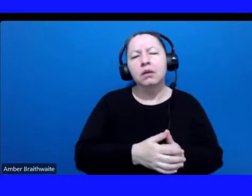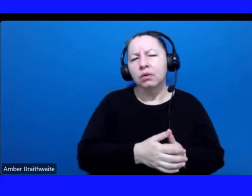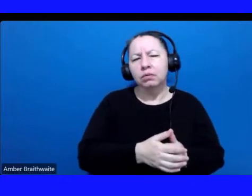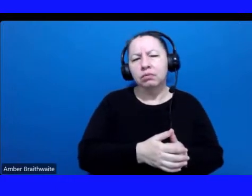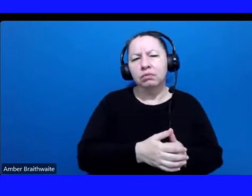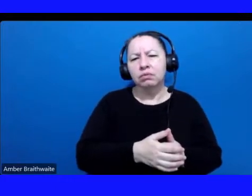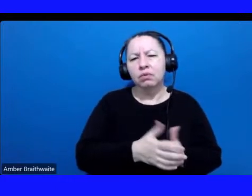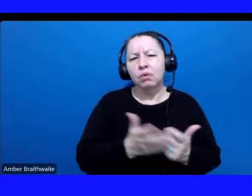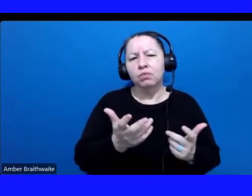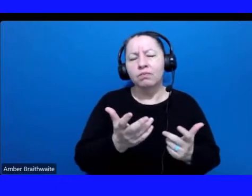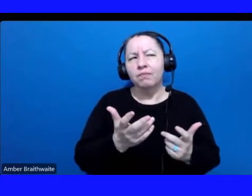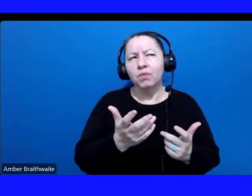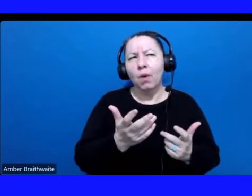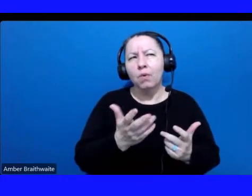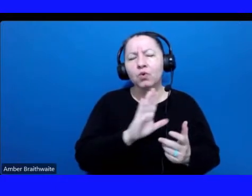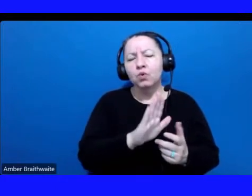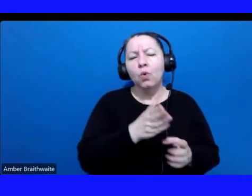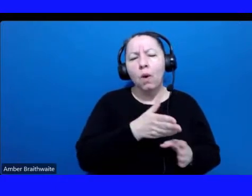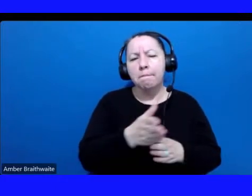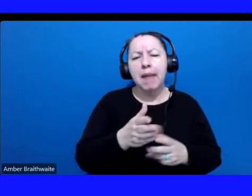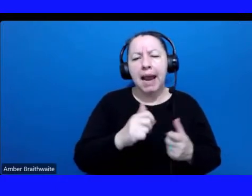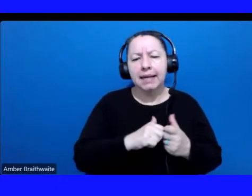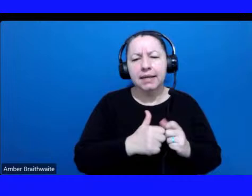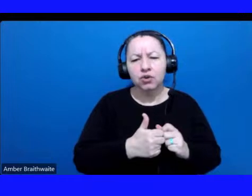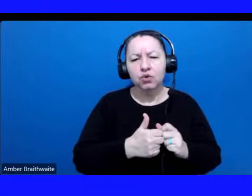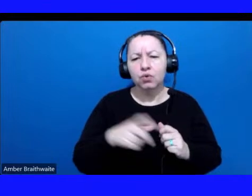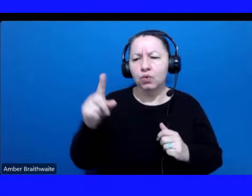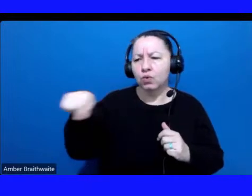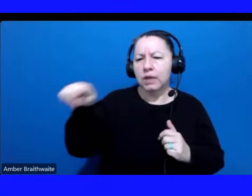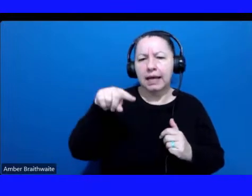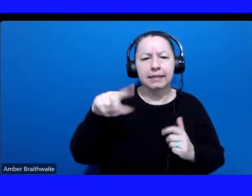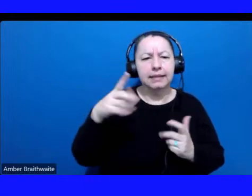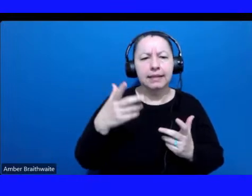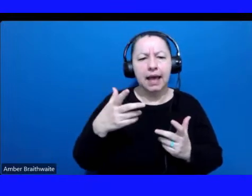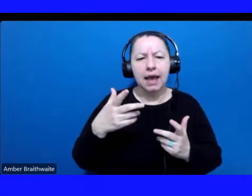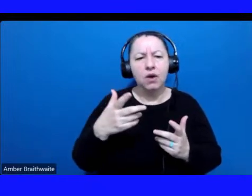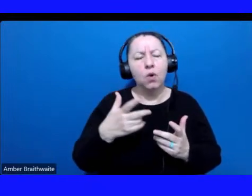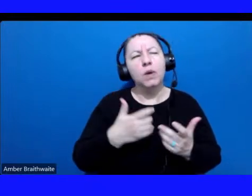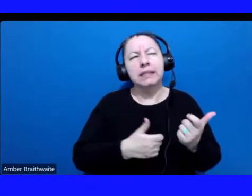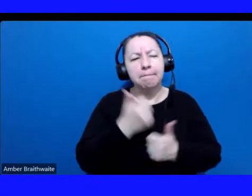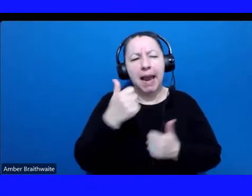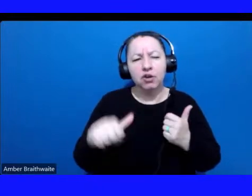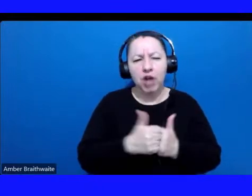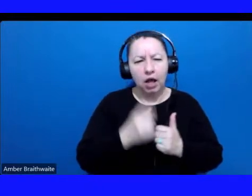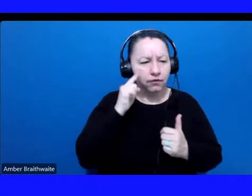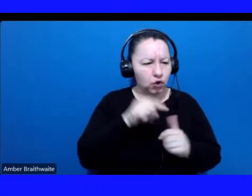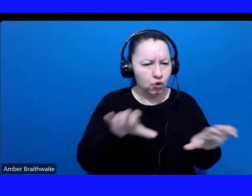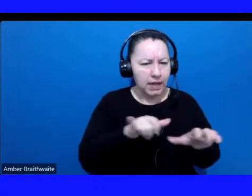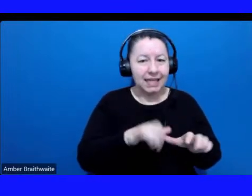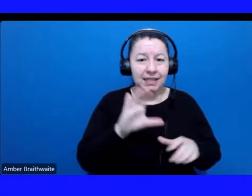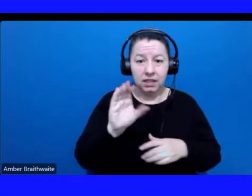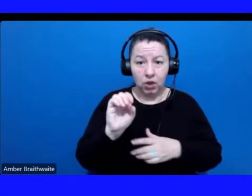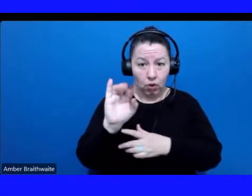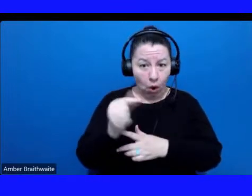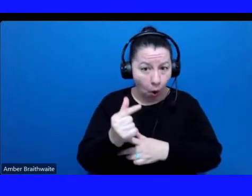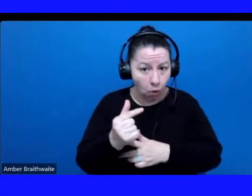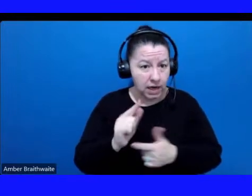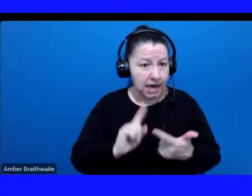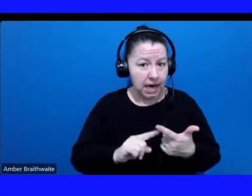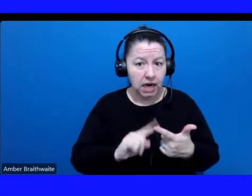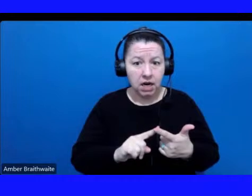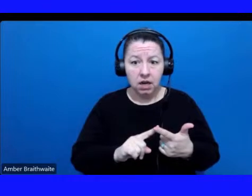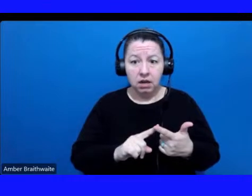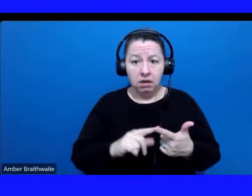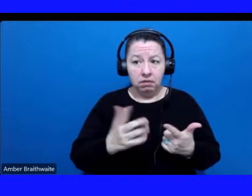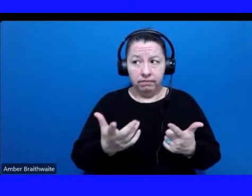allowed to bill, and they're licensed in the Article 31 settings. They bill all the time independently. They had it set up so it